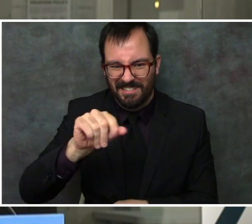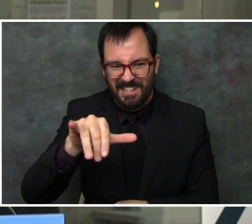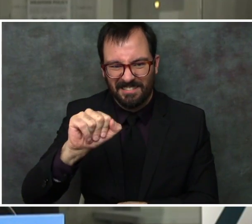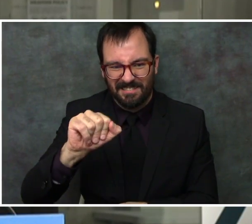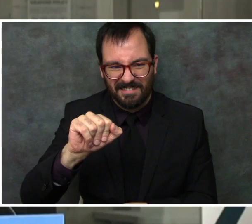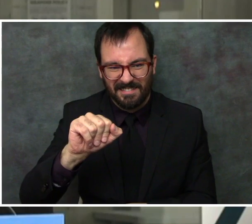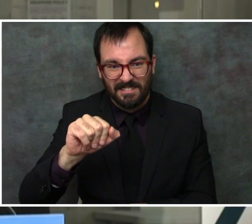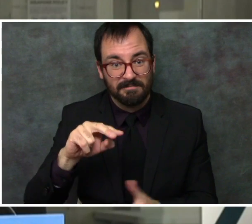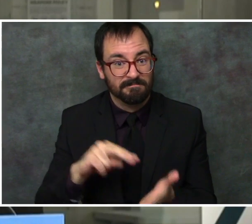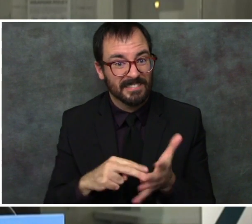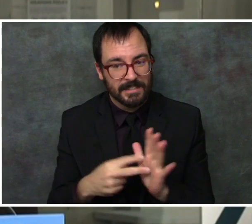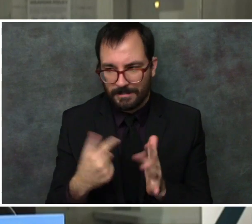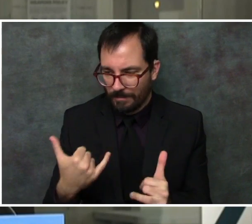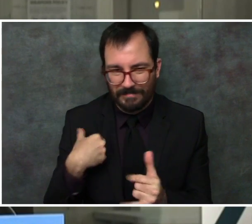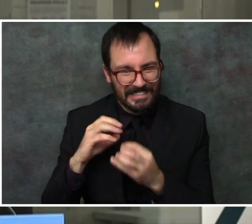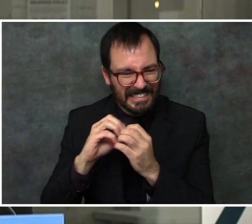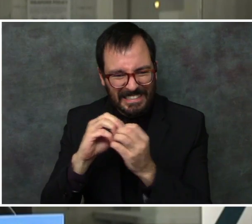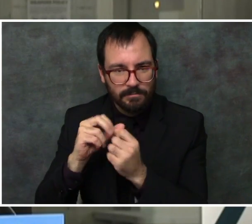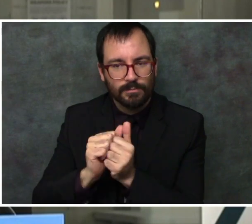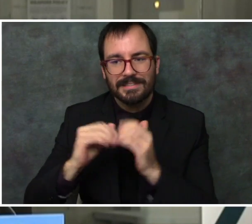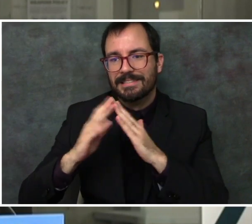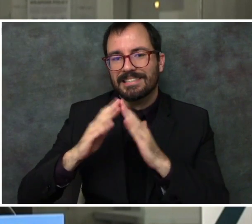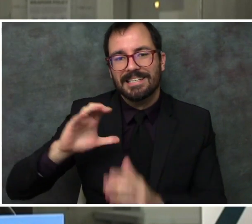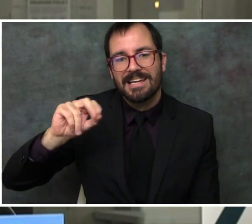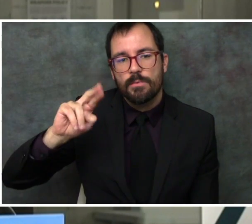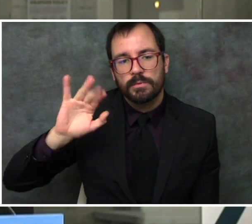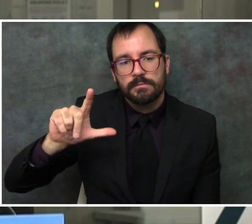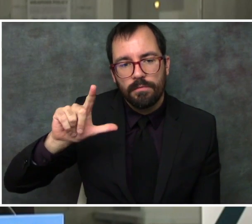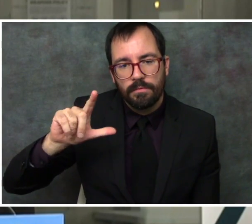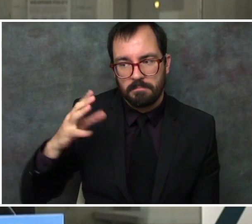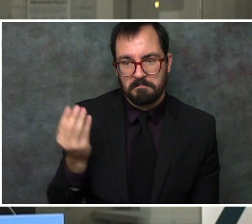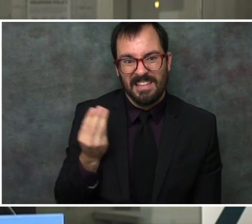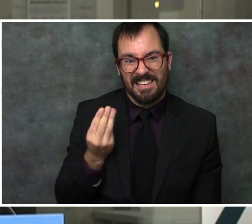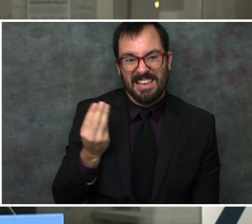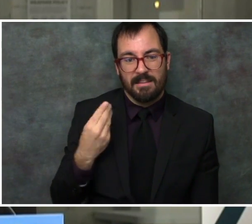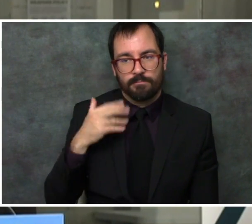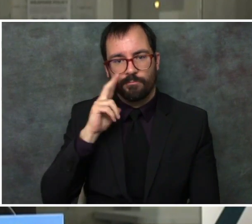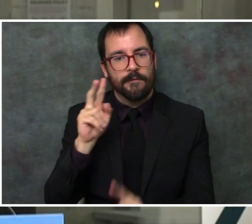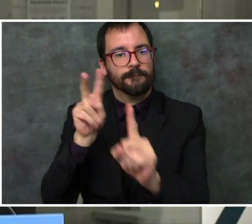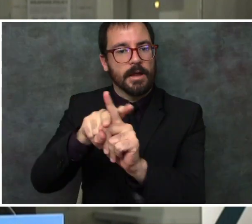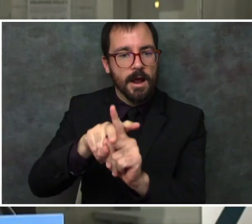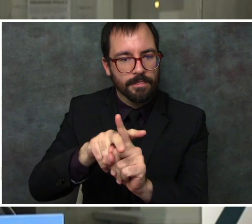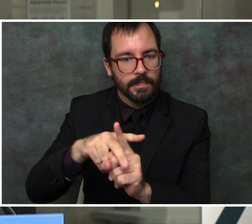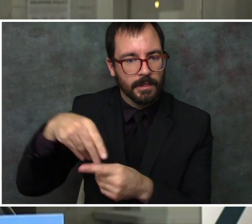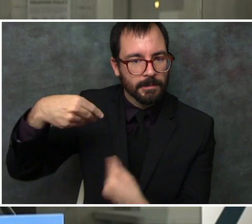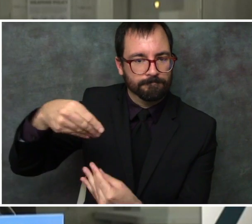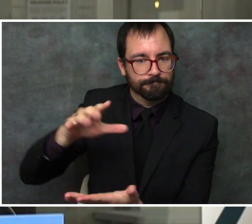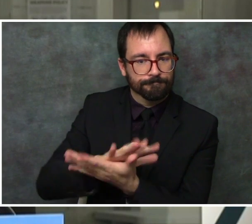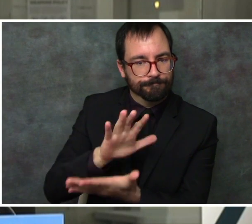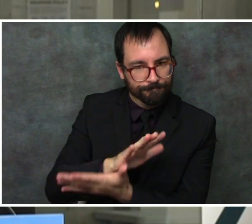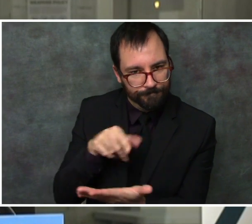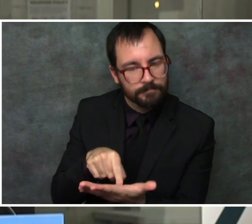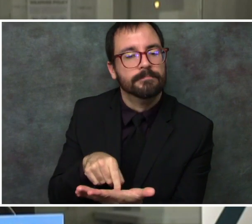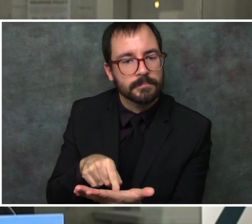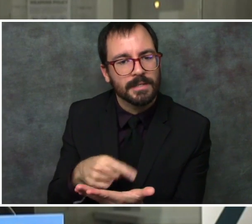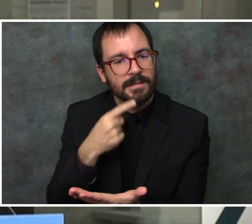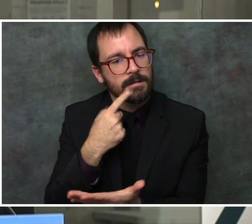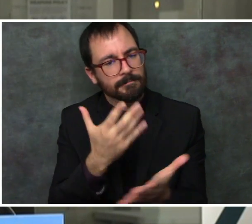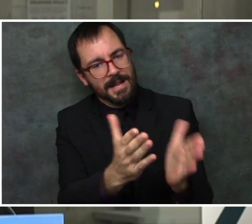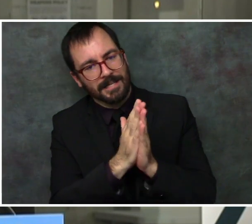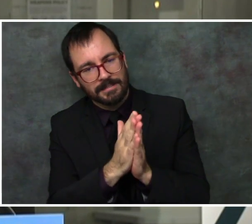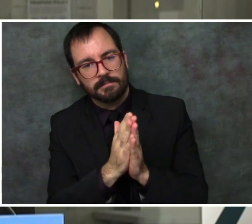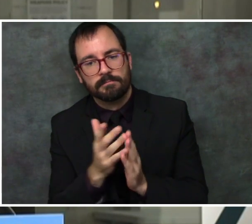City Council on Monday, calling the Housing Stability Notification Act. It says whenever a property owner sends a notice to